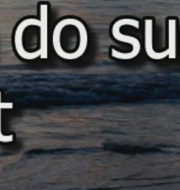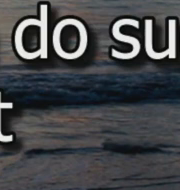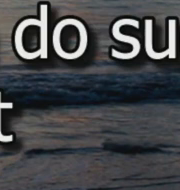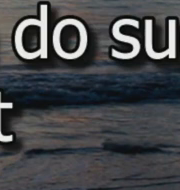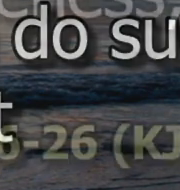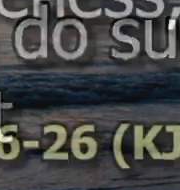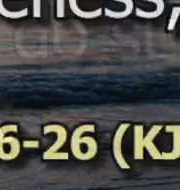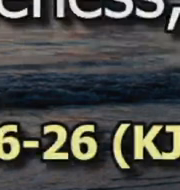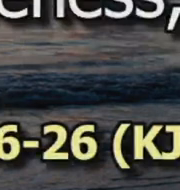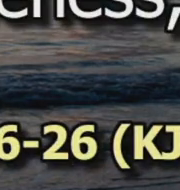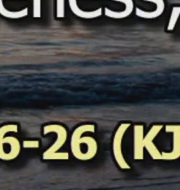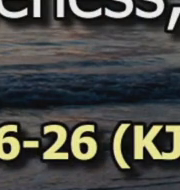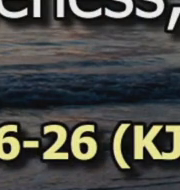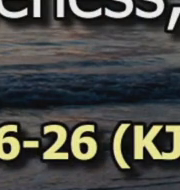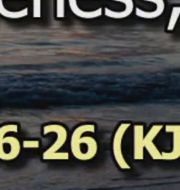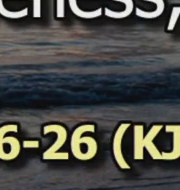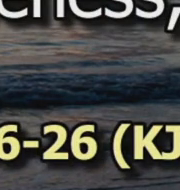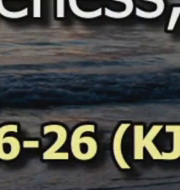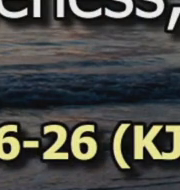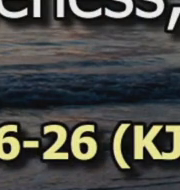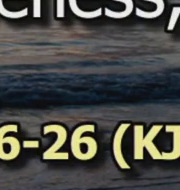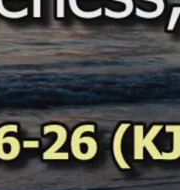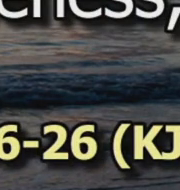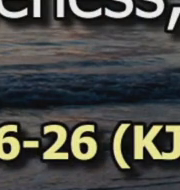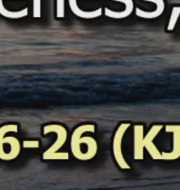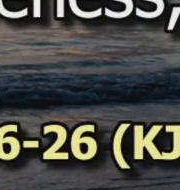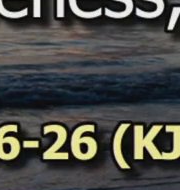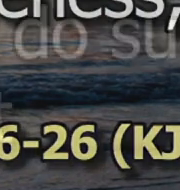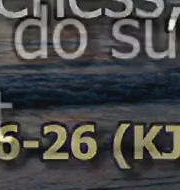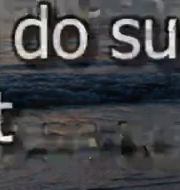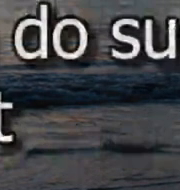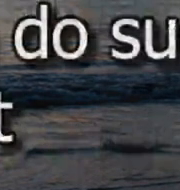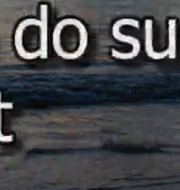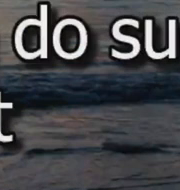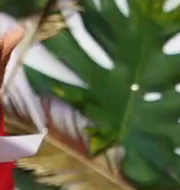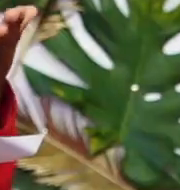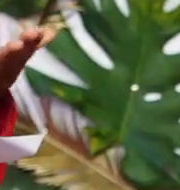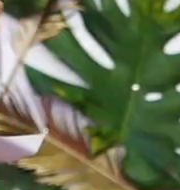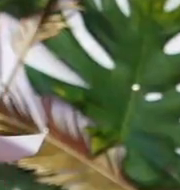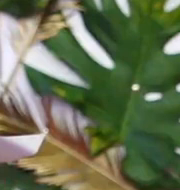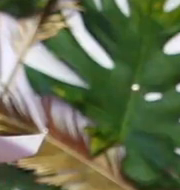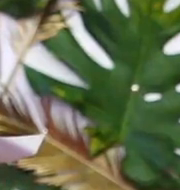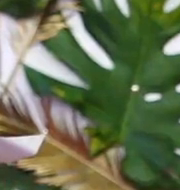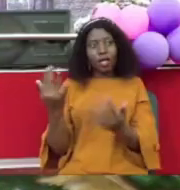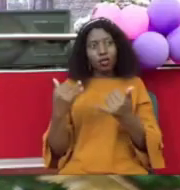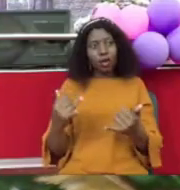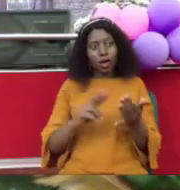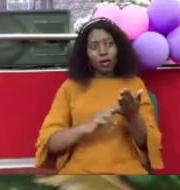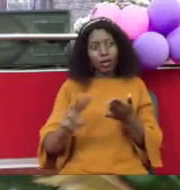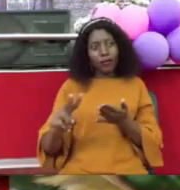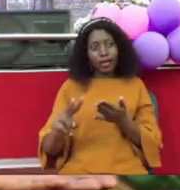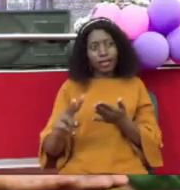inherit the kingdom of God. Let's stop there first. Wacha kwanza tutulie pale. Now, those verses tell us